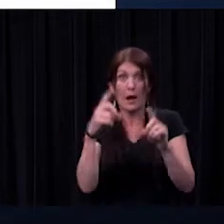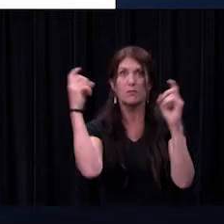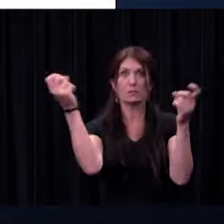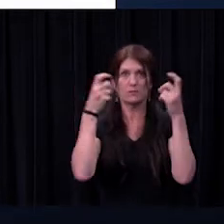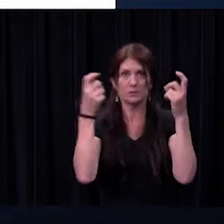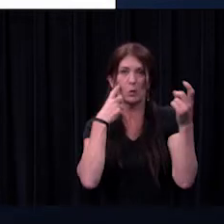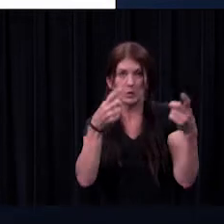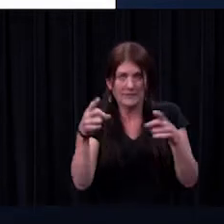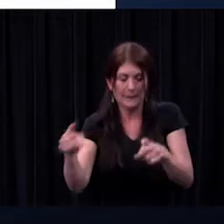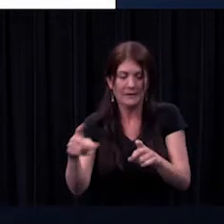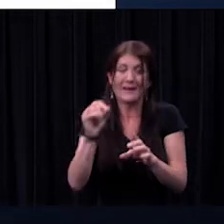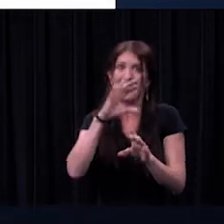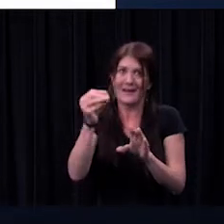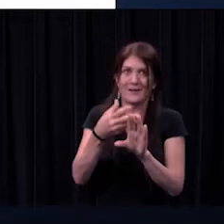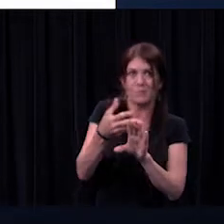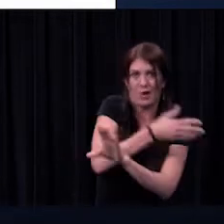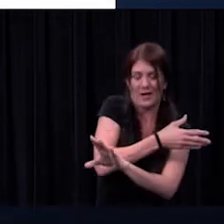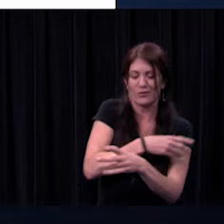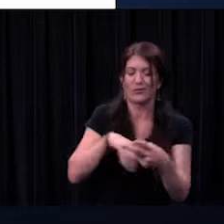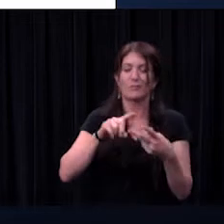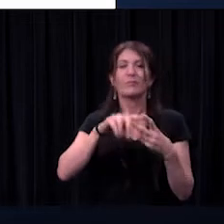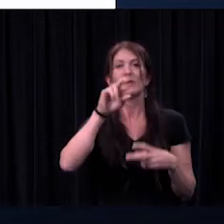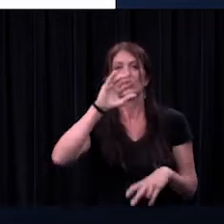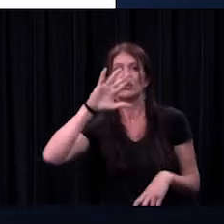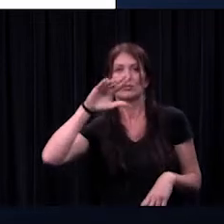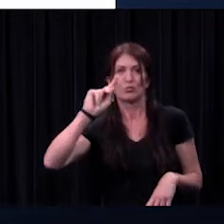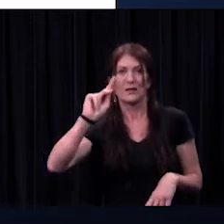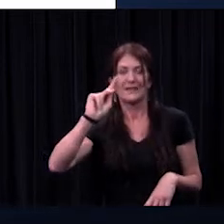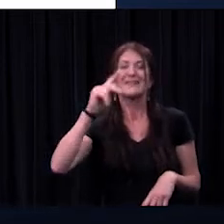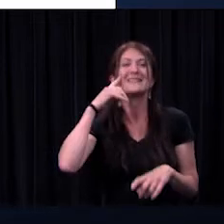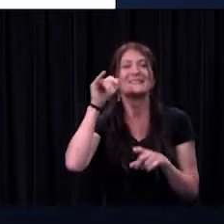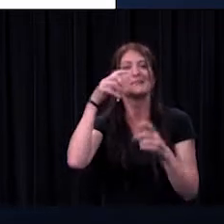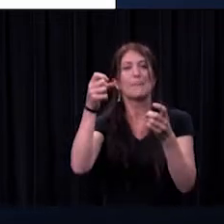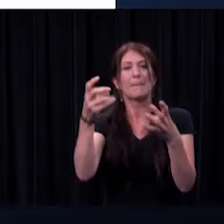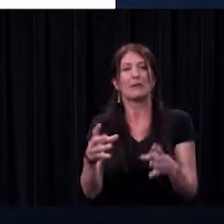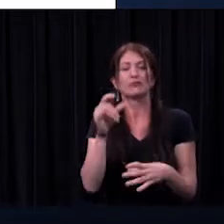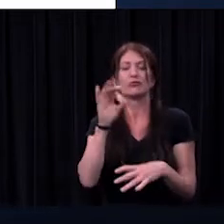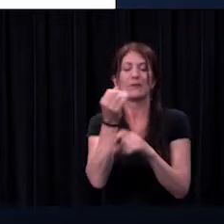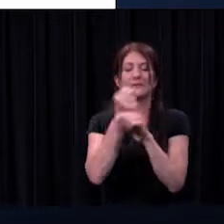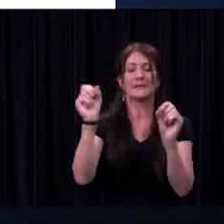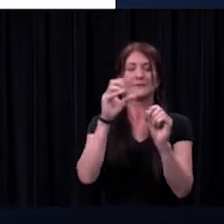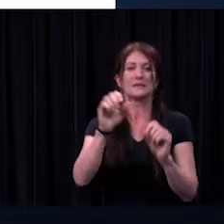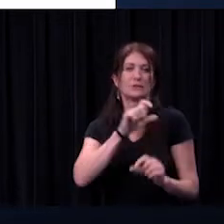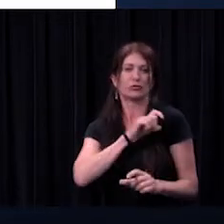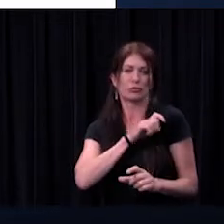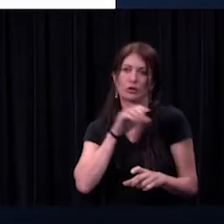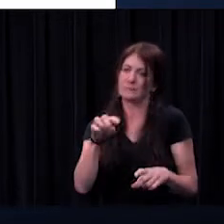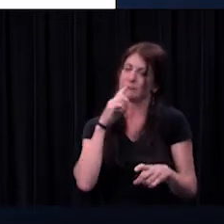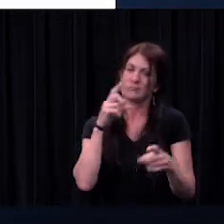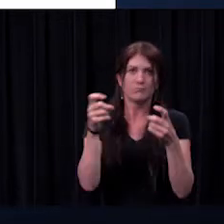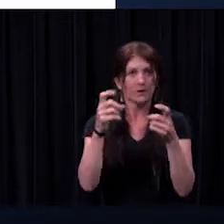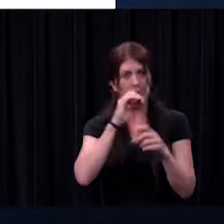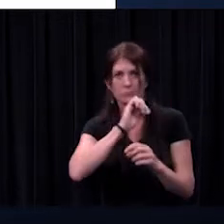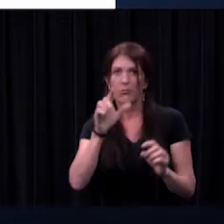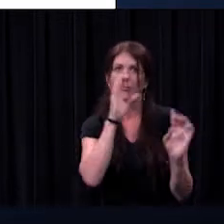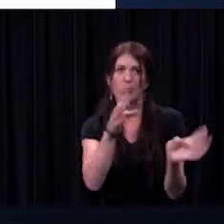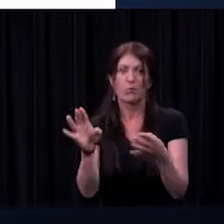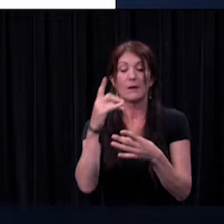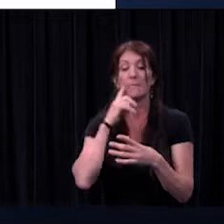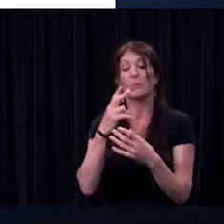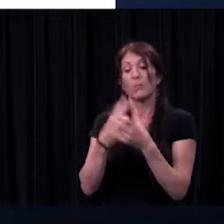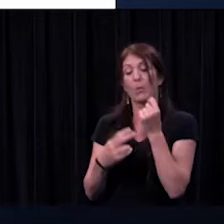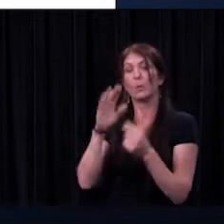as well. Rick Castillo, our Manager of Safety and Security, who handles all of the preparations with both Olathe